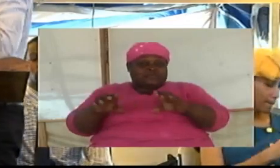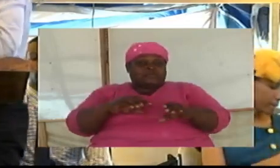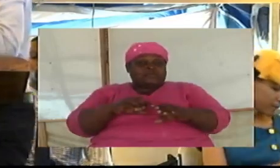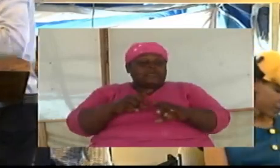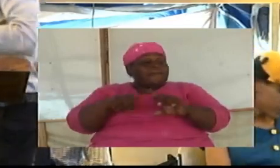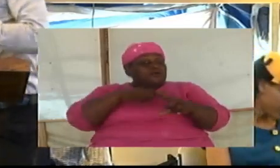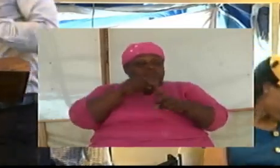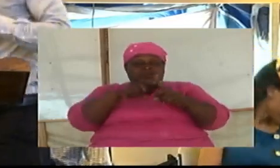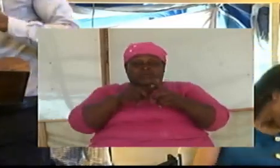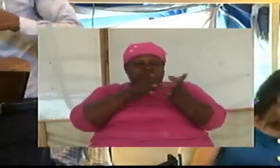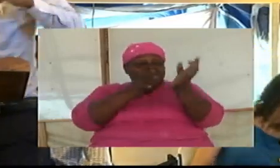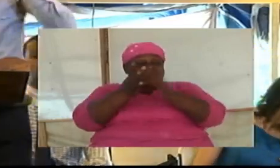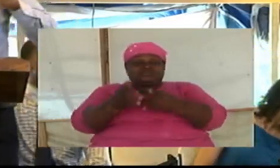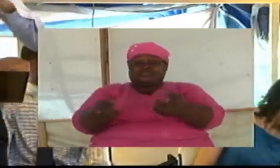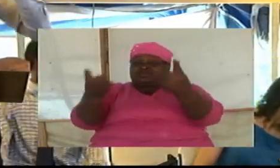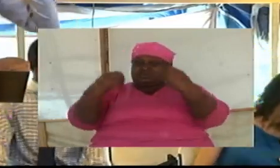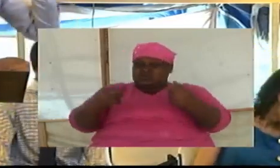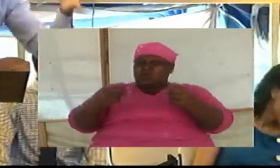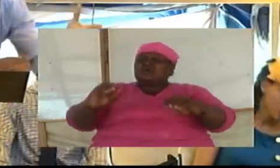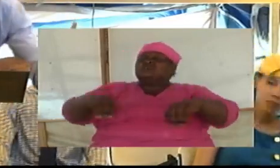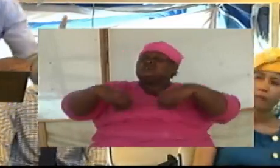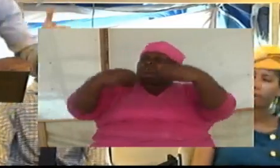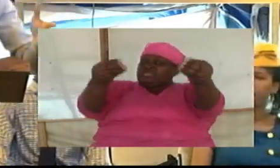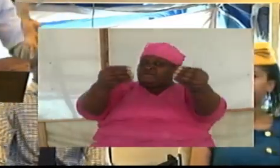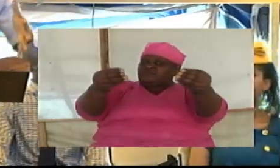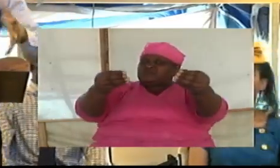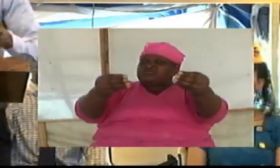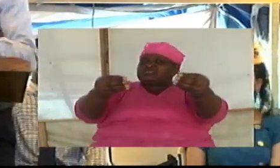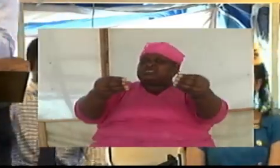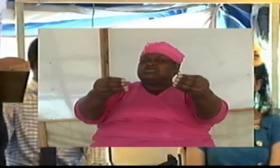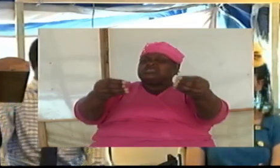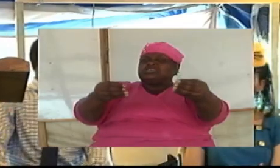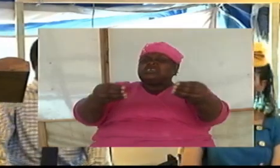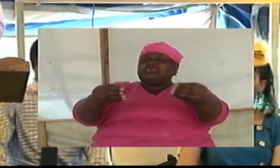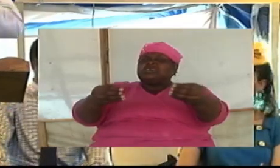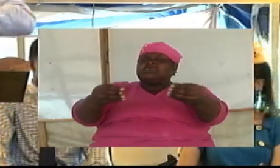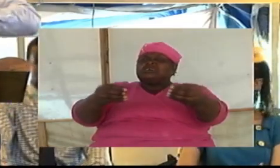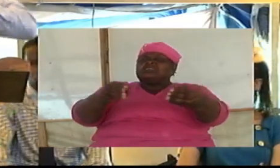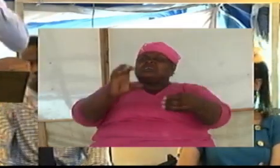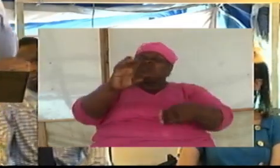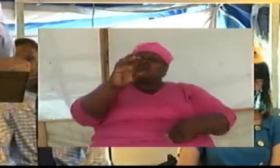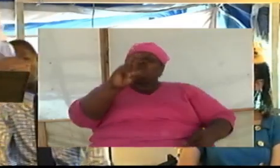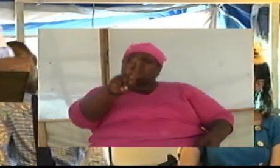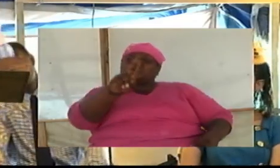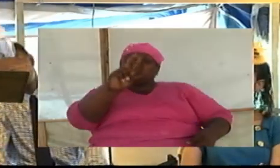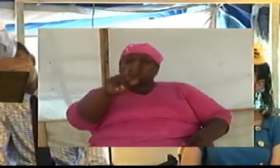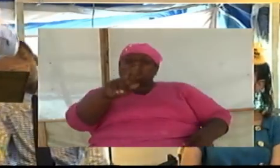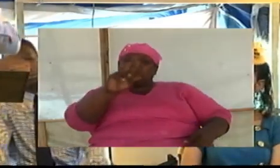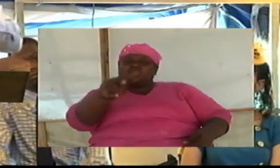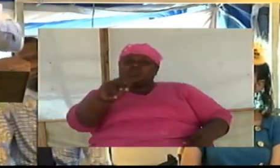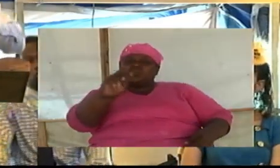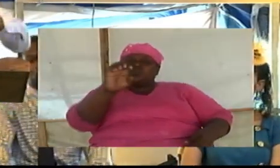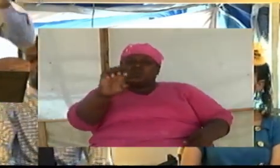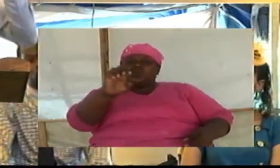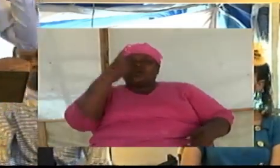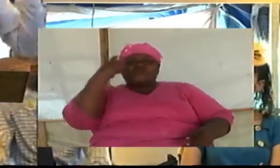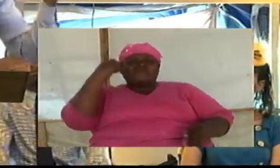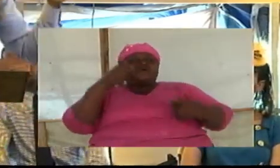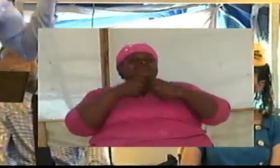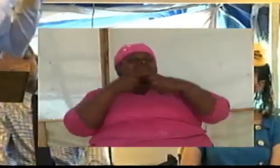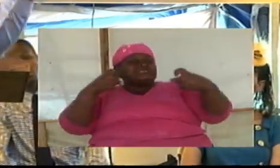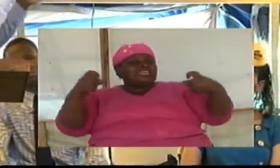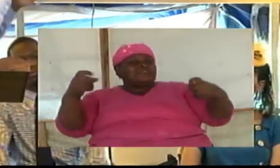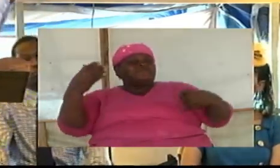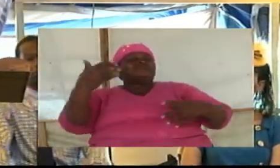came to give us the vaccine, the eternal vaccine for the soul, the most